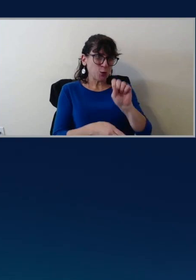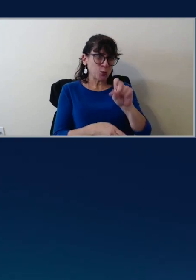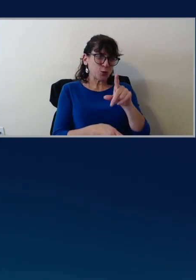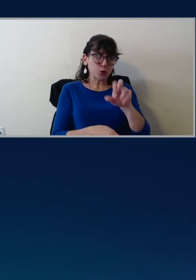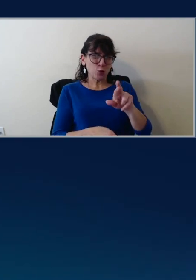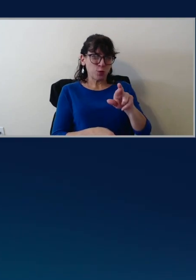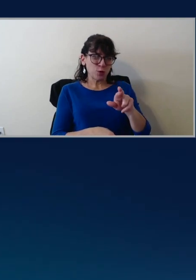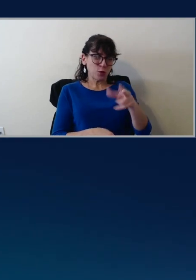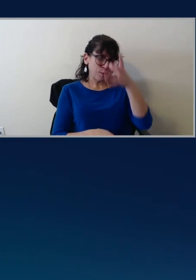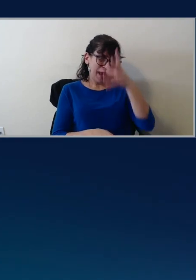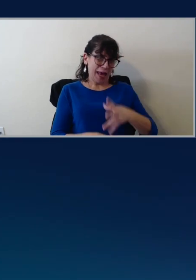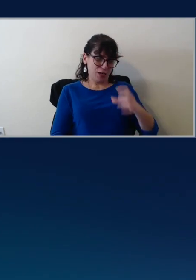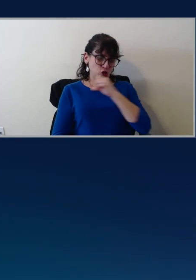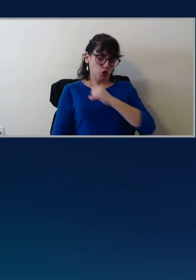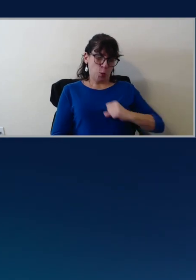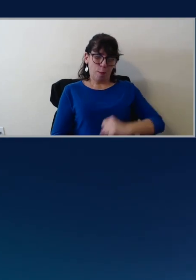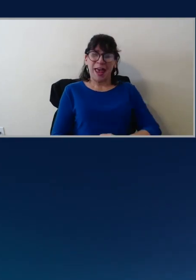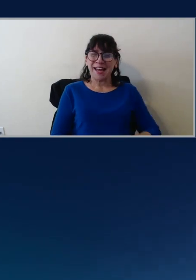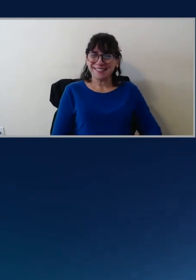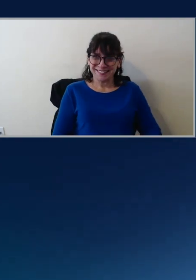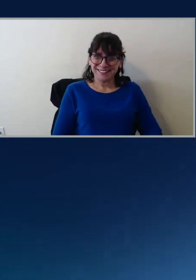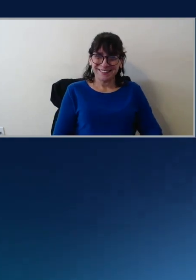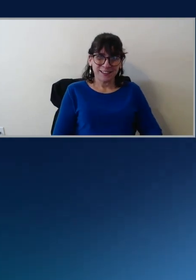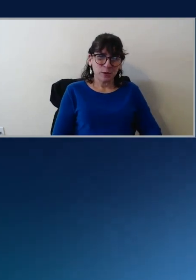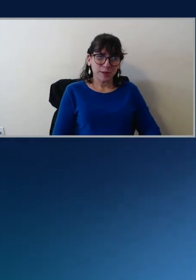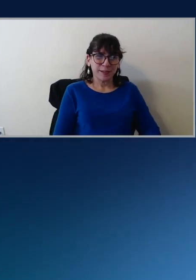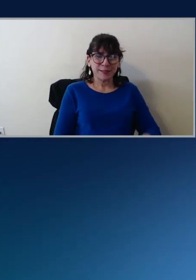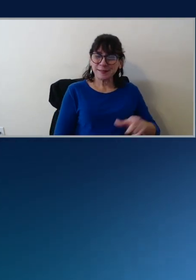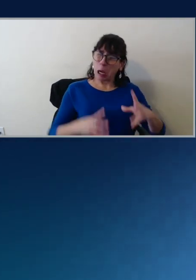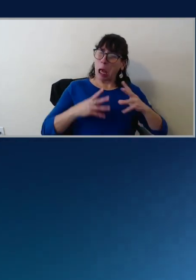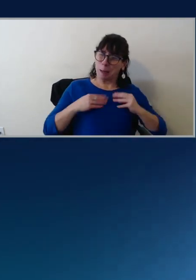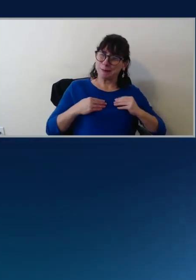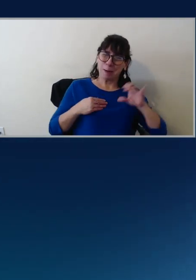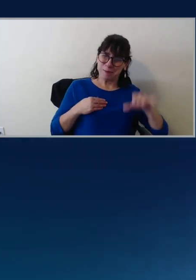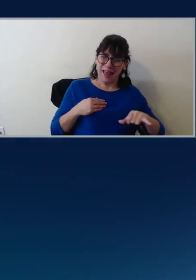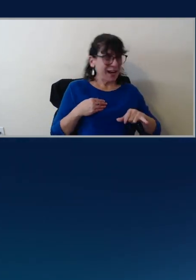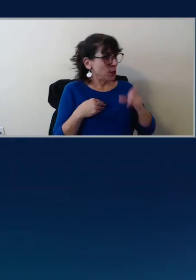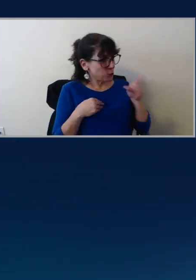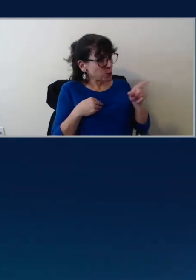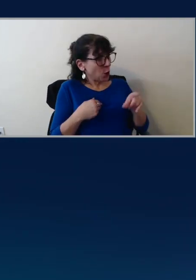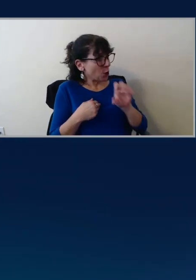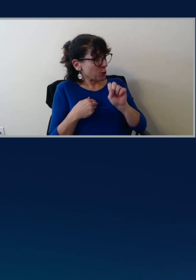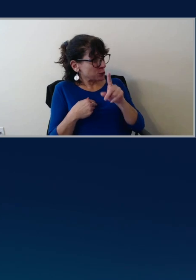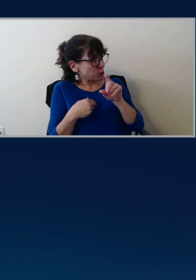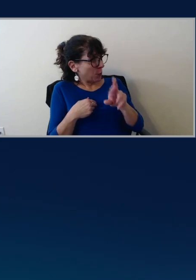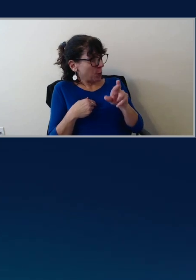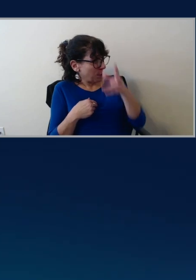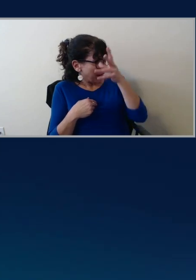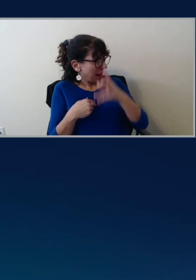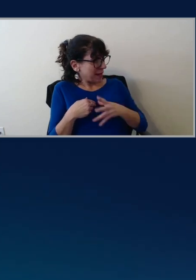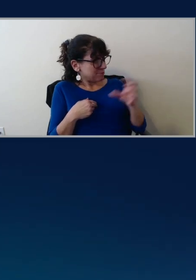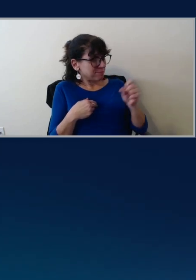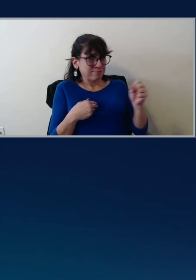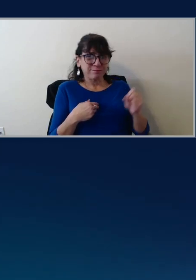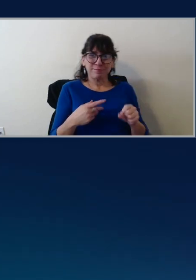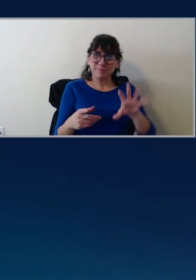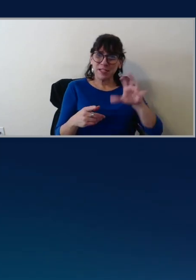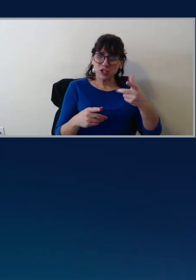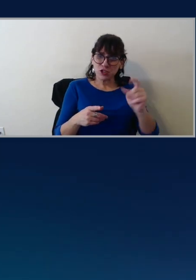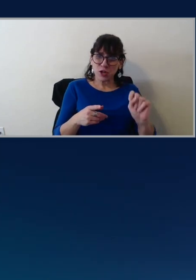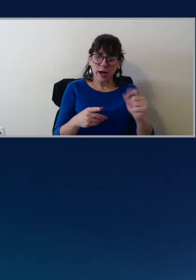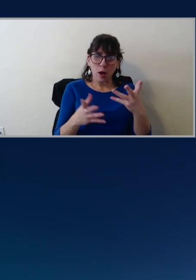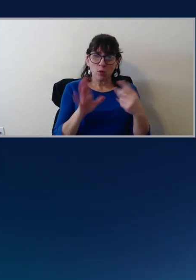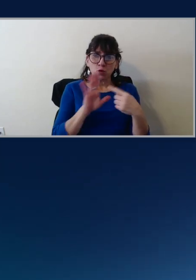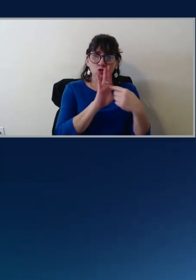type Suman, but they wrote Superman. But I take that. You are a Superman. Yes. That's amazing. Chat, I have a thing for you. So I want to show